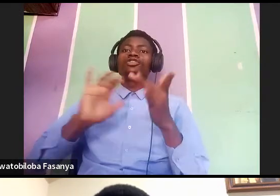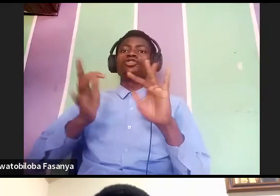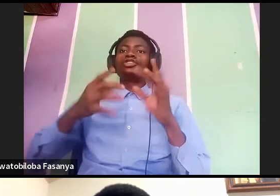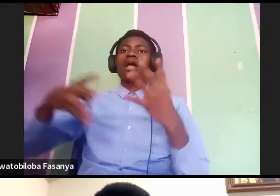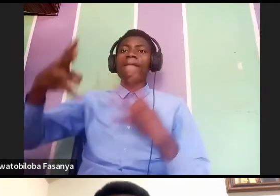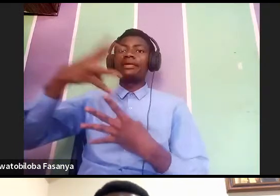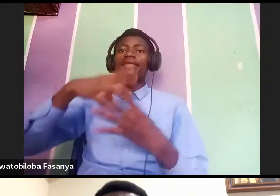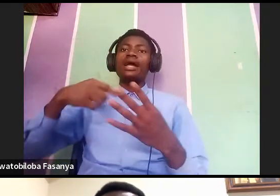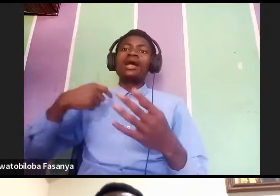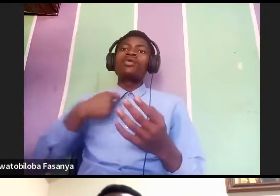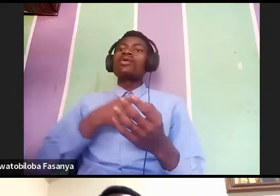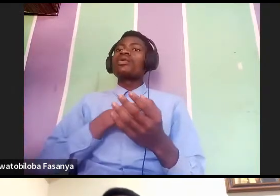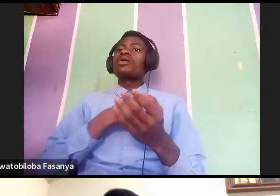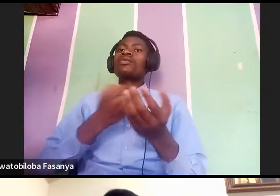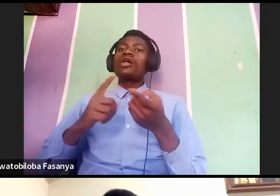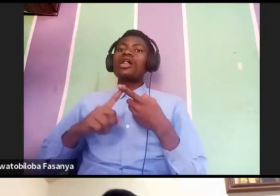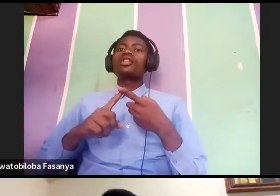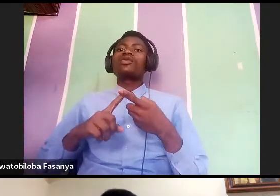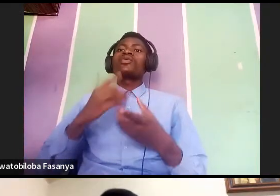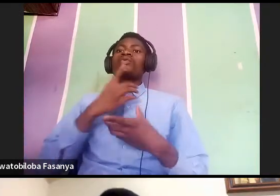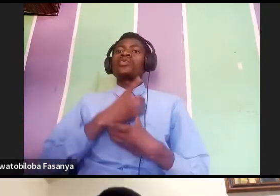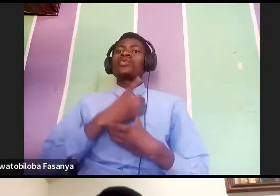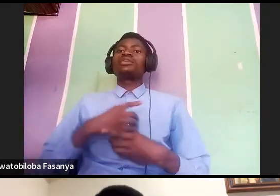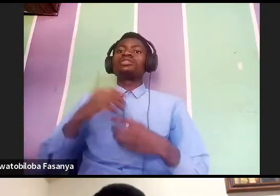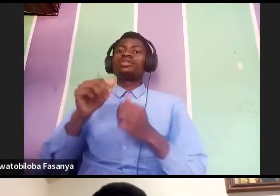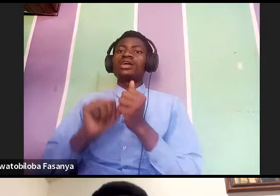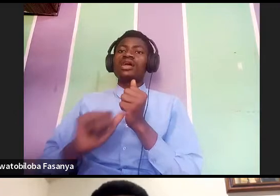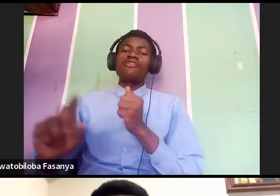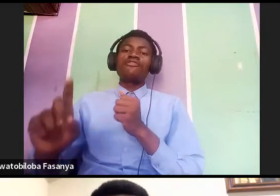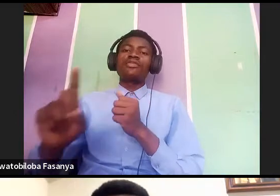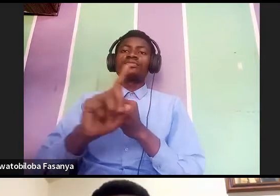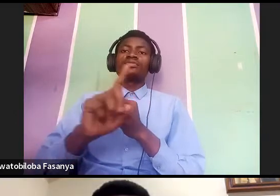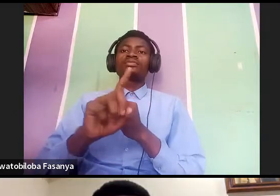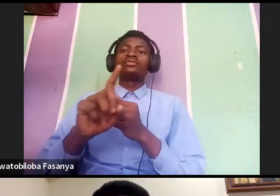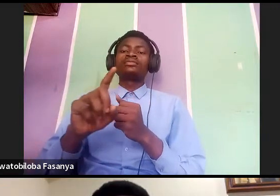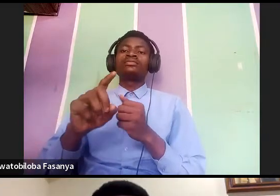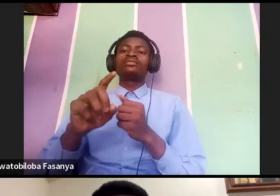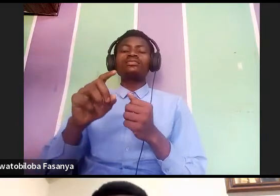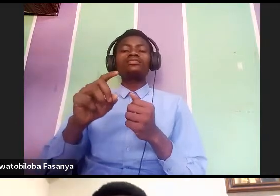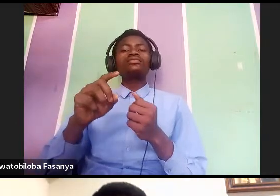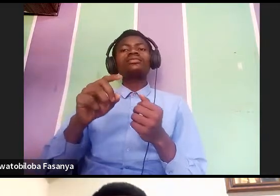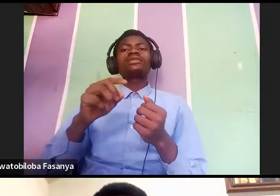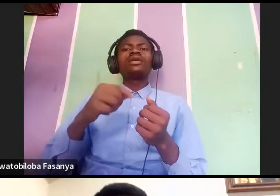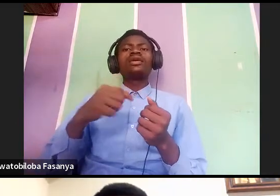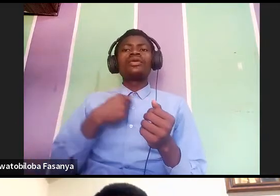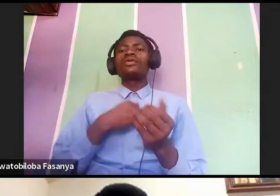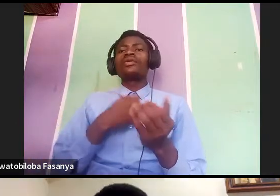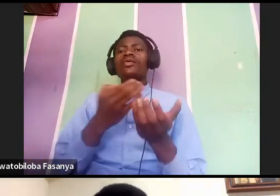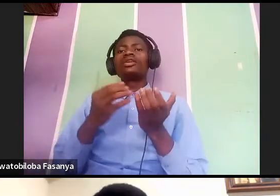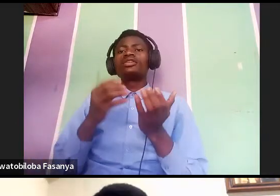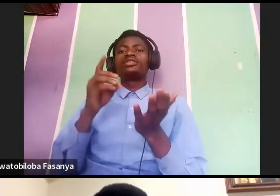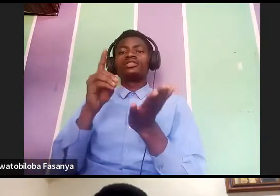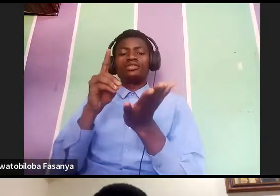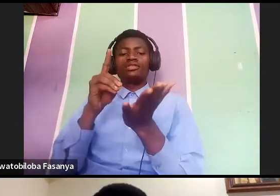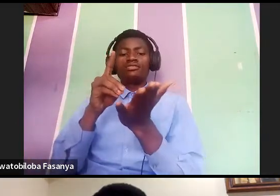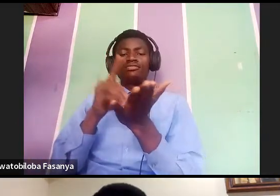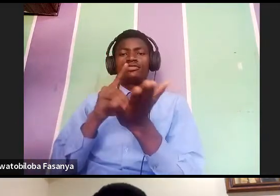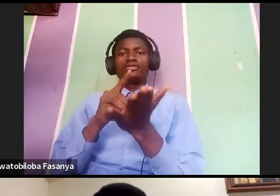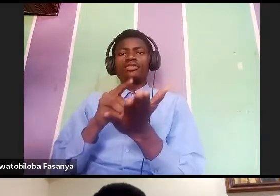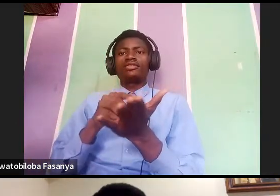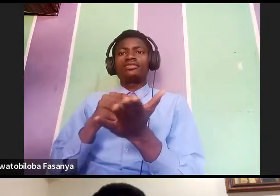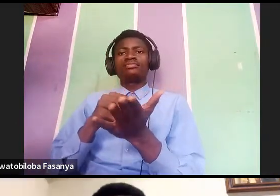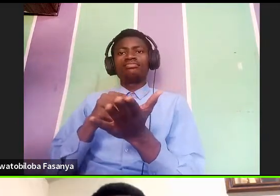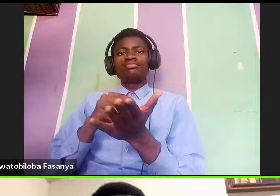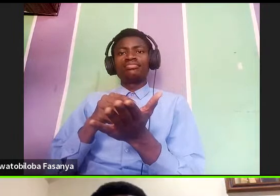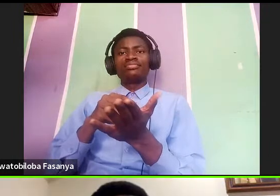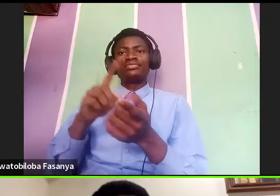this timeline. Dr. Diom, what would you like to tell our audience before we go? Dr. I'll also give you time to say